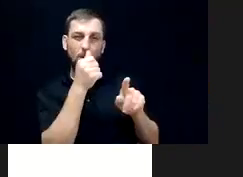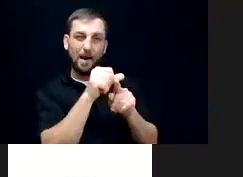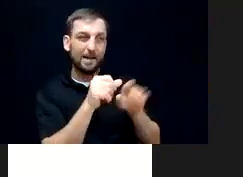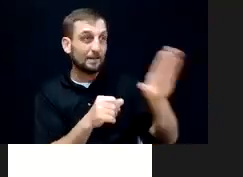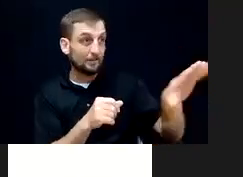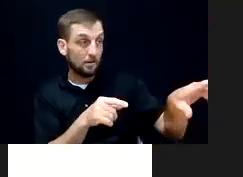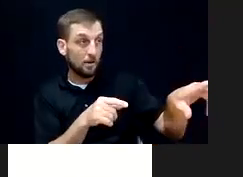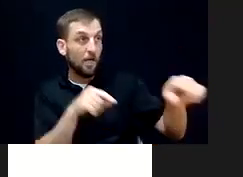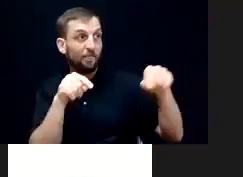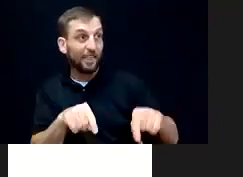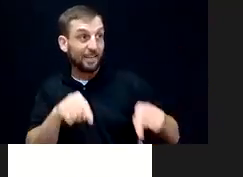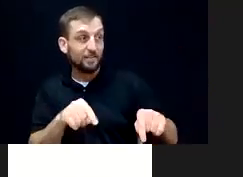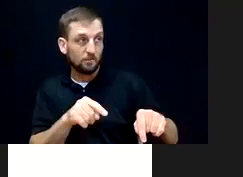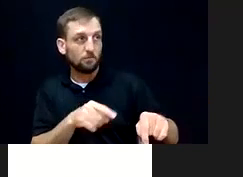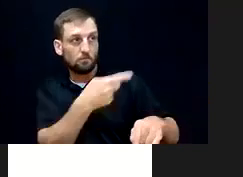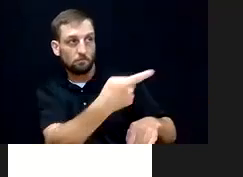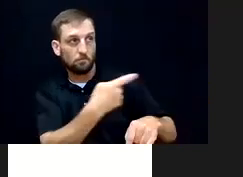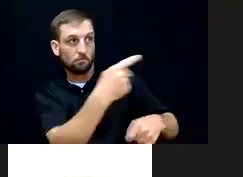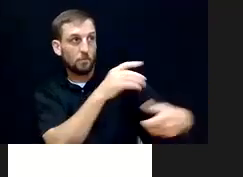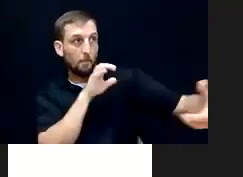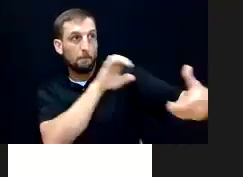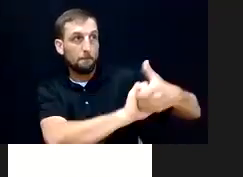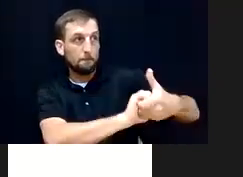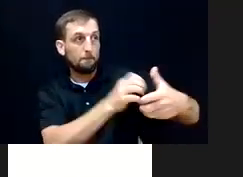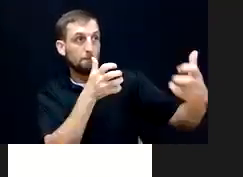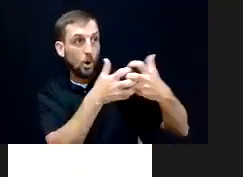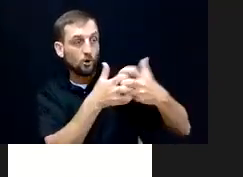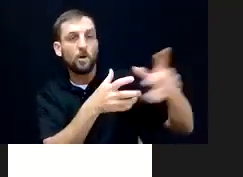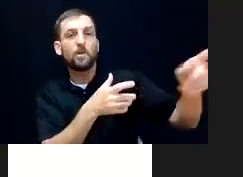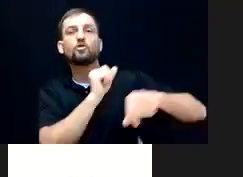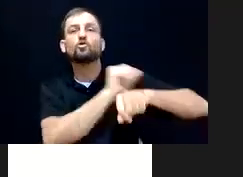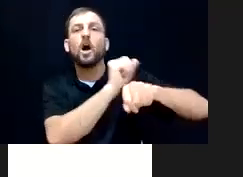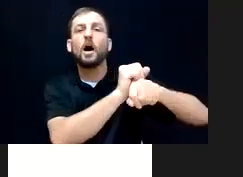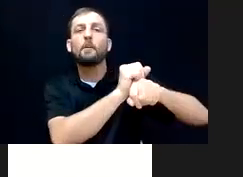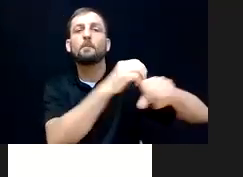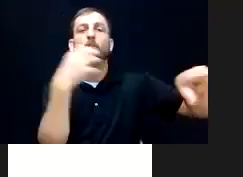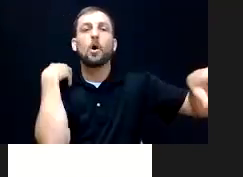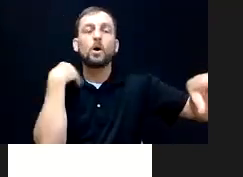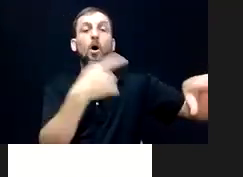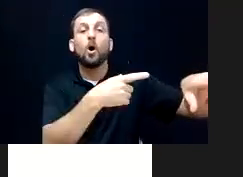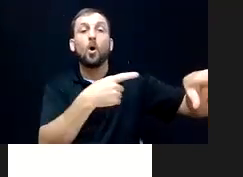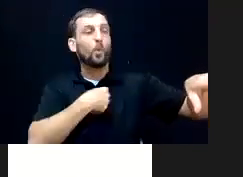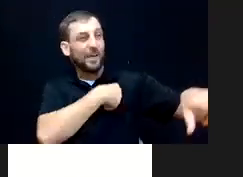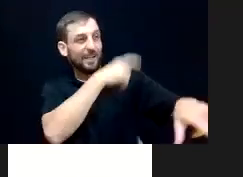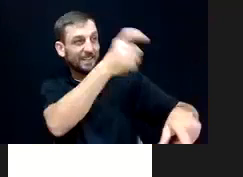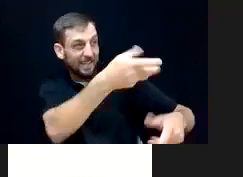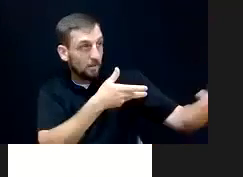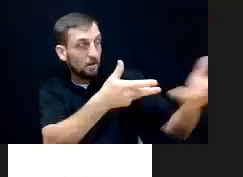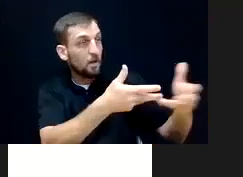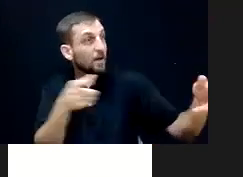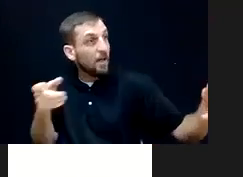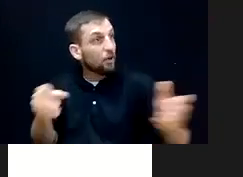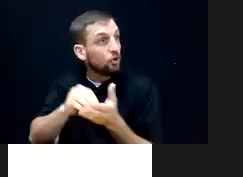partnership and we need to work together. So we need to know if our students are struggling with a